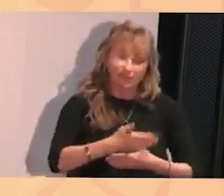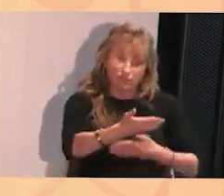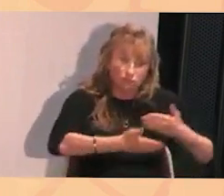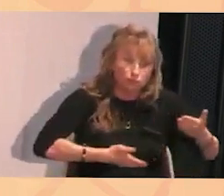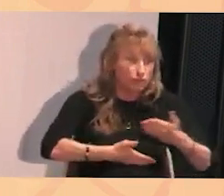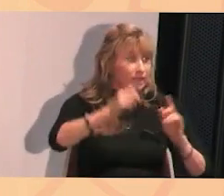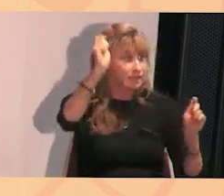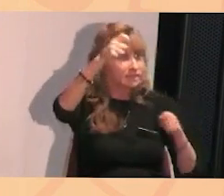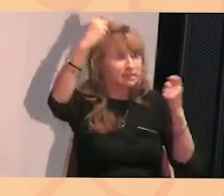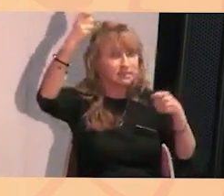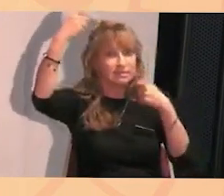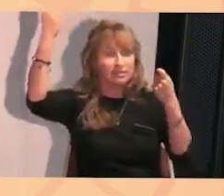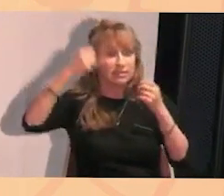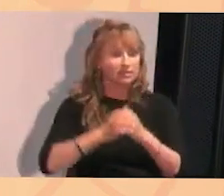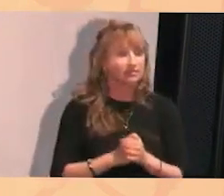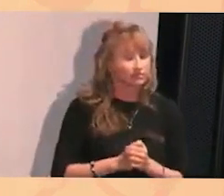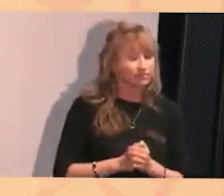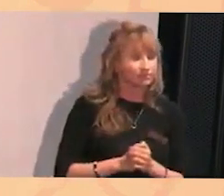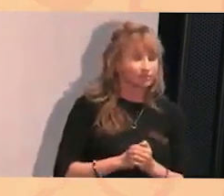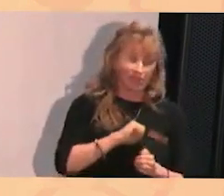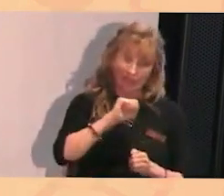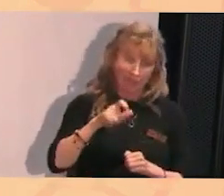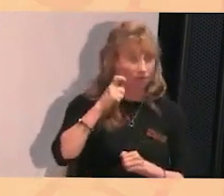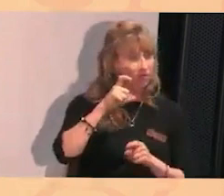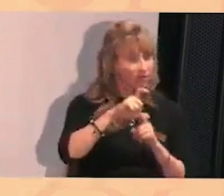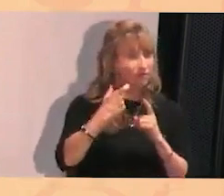Our culture is still going to live on.